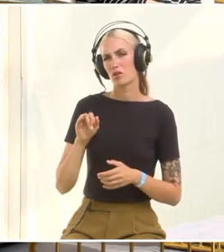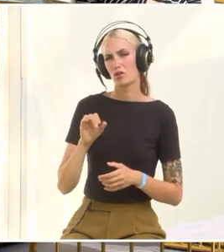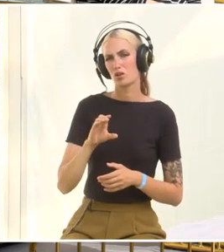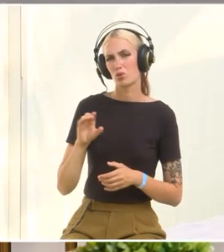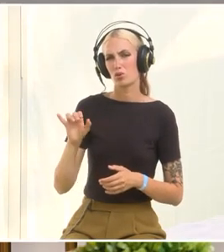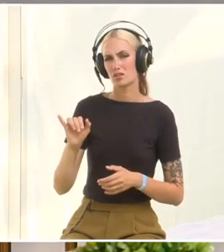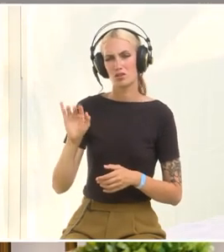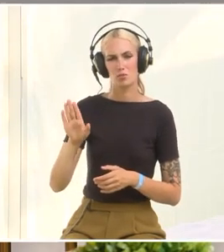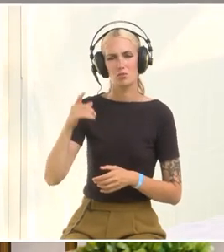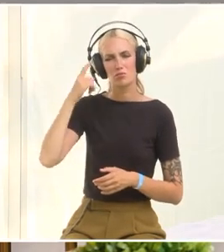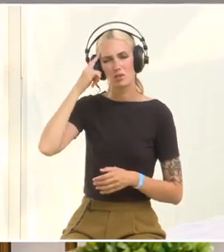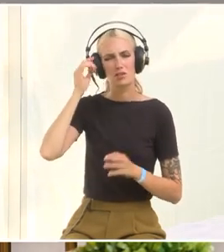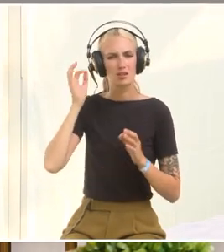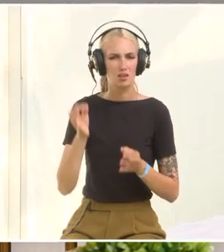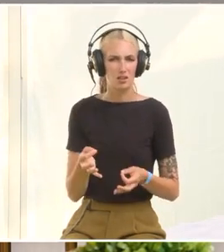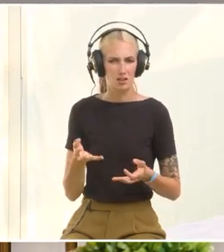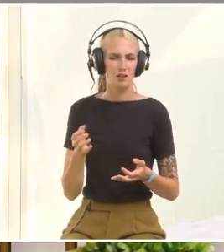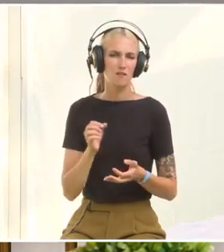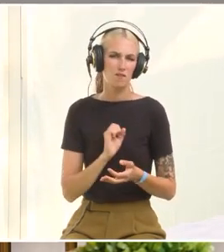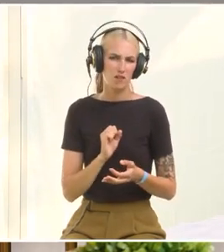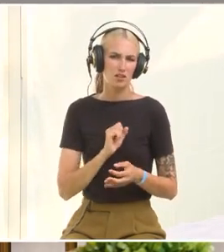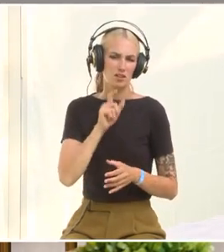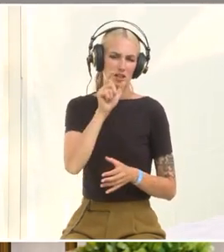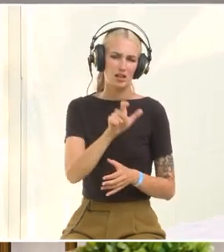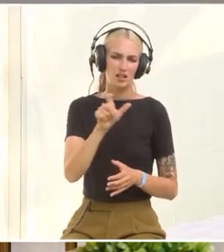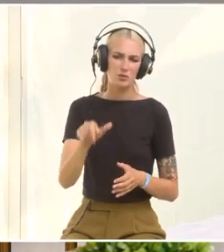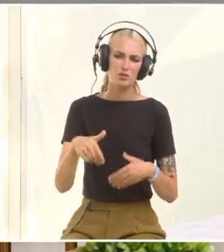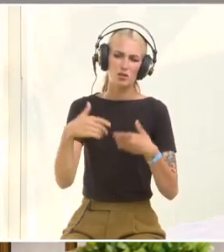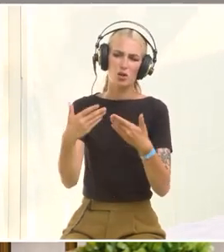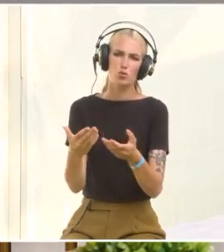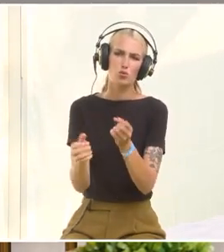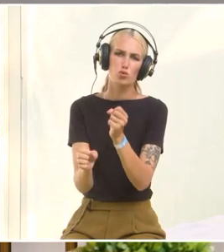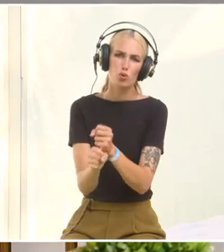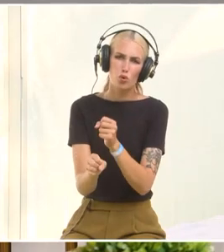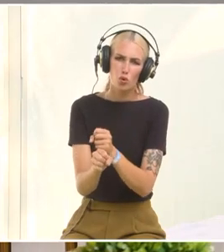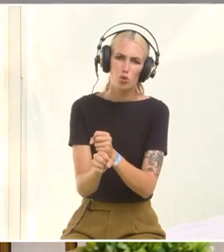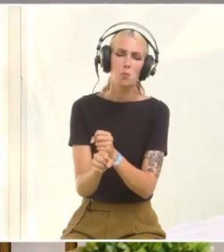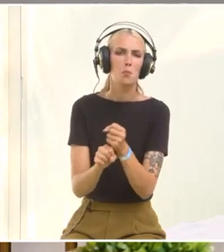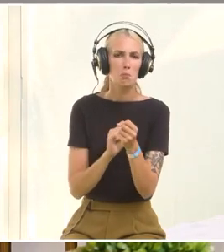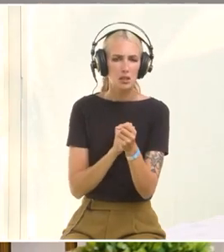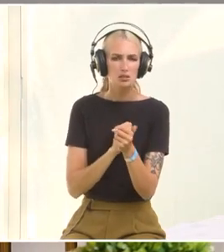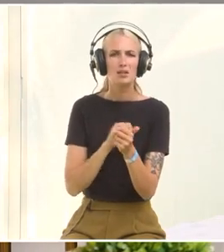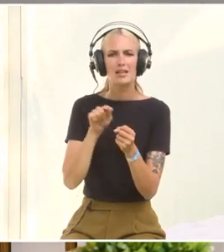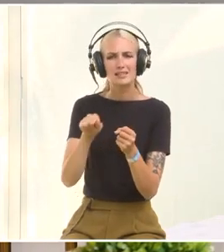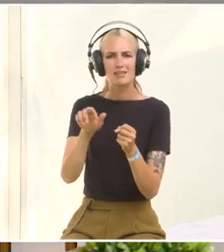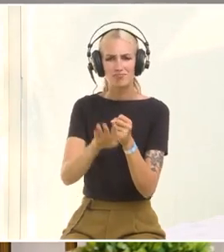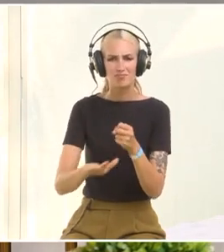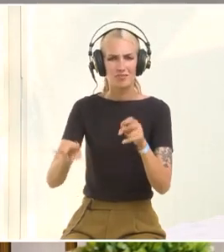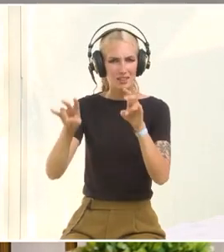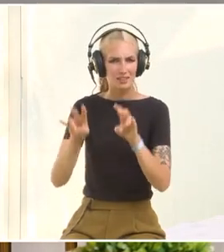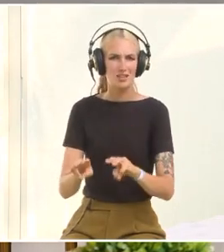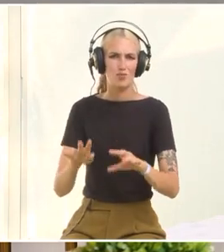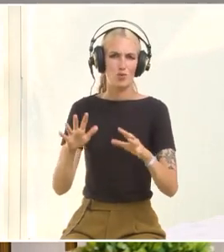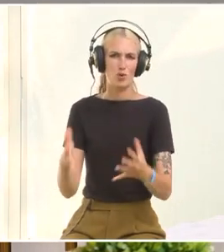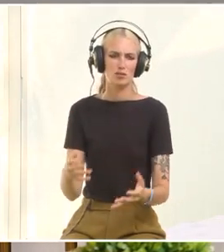about that actually we need to give the people the work, that they would stay there, that they would have enough the income. They don't need to